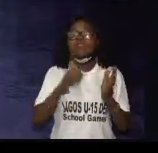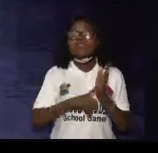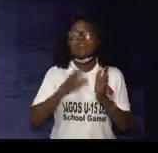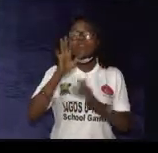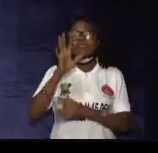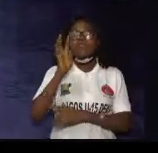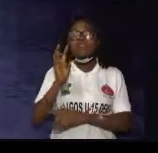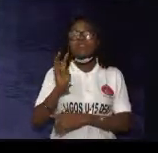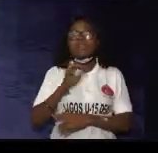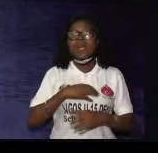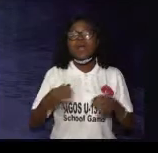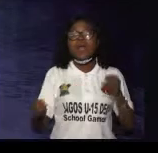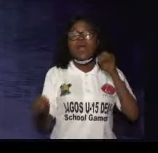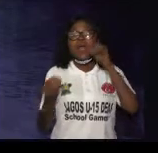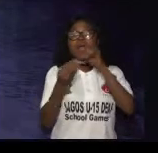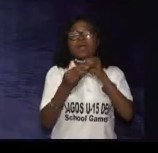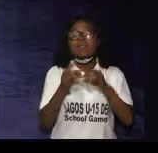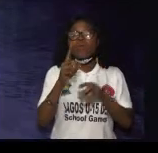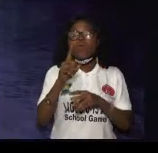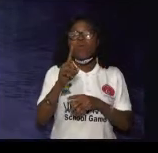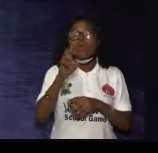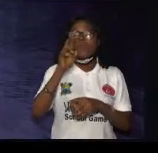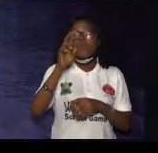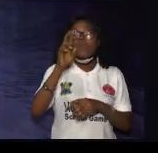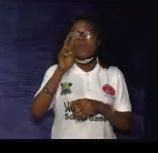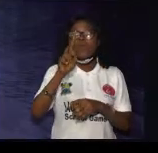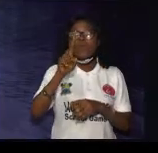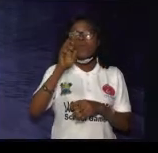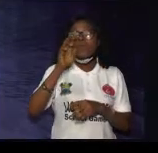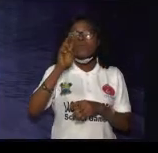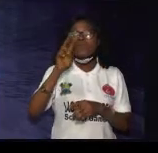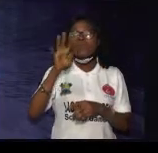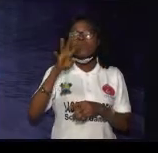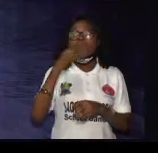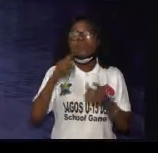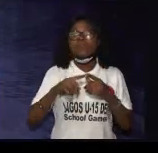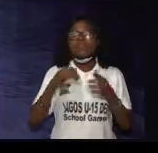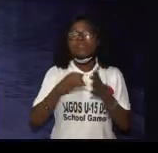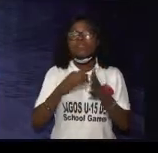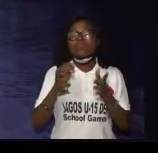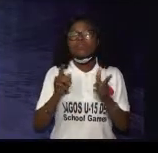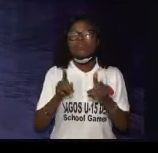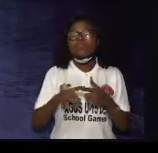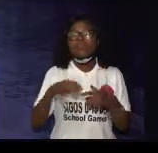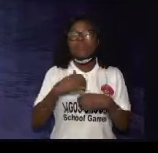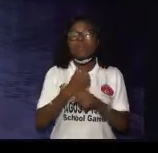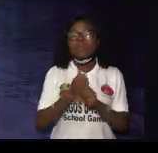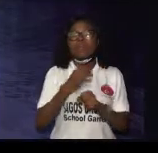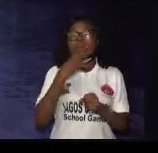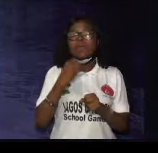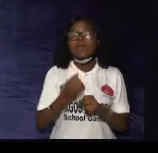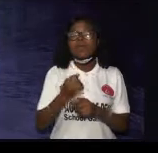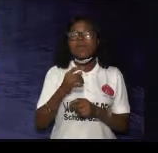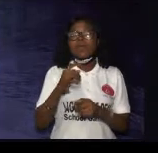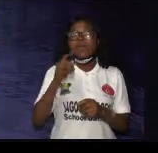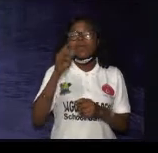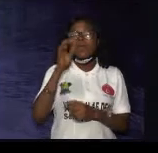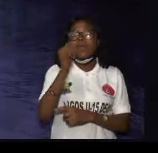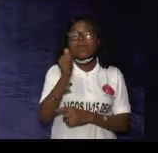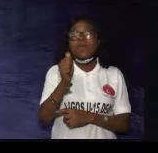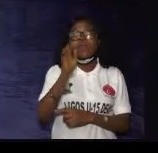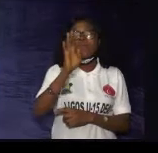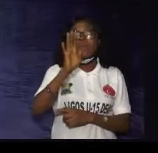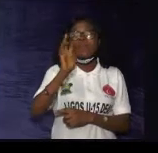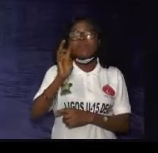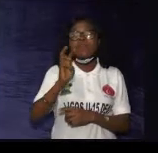degrees. So if this is 56 already, then I will have to add 124 to it to make